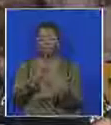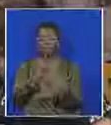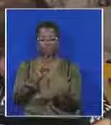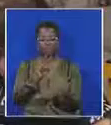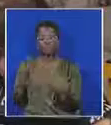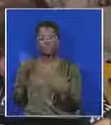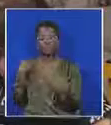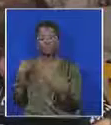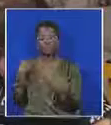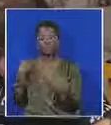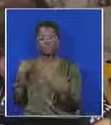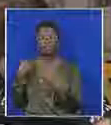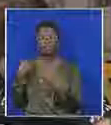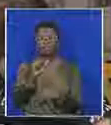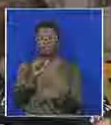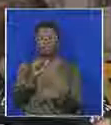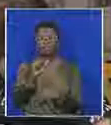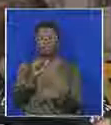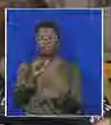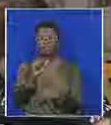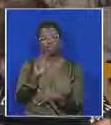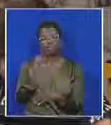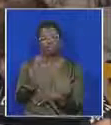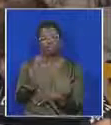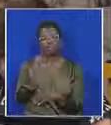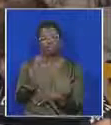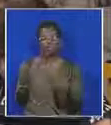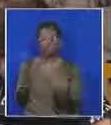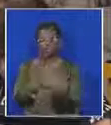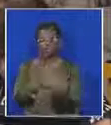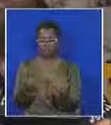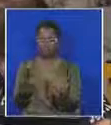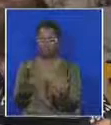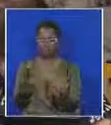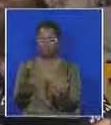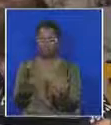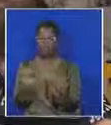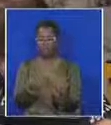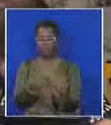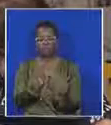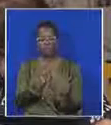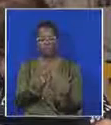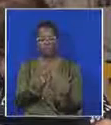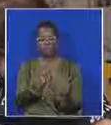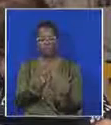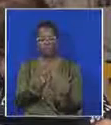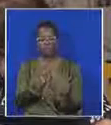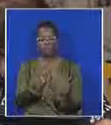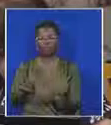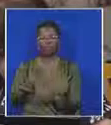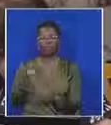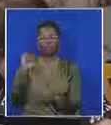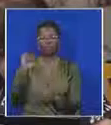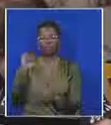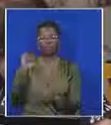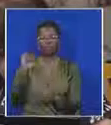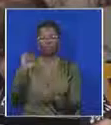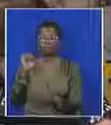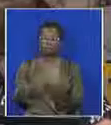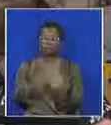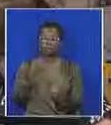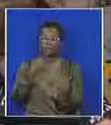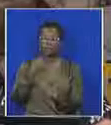strike, 57 people died and you did nothing. In 2012, when the Kasatu survey indicated that